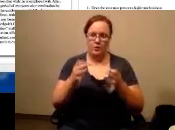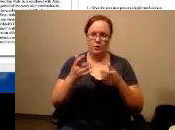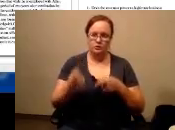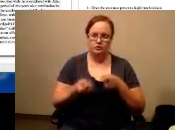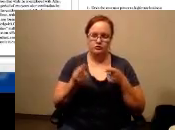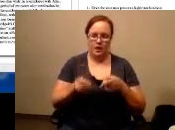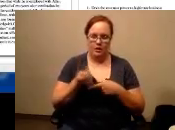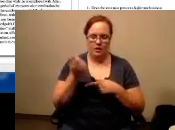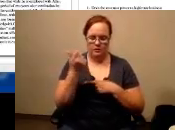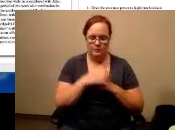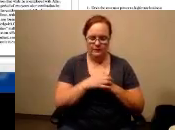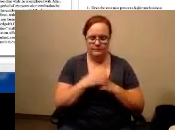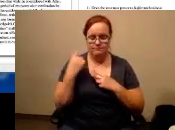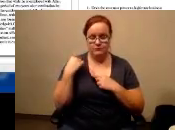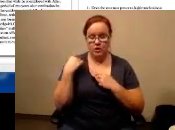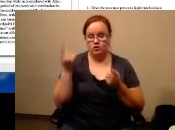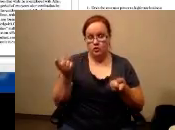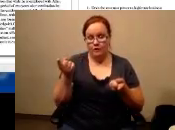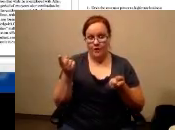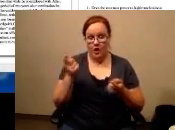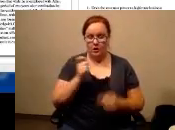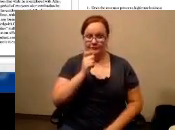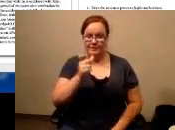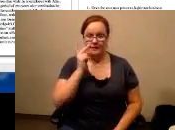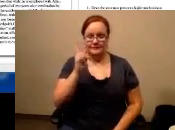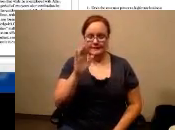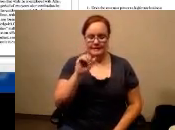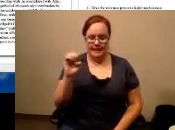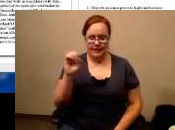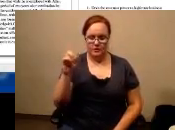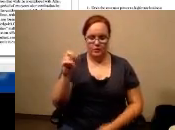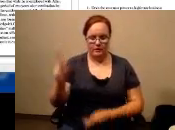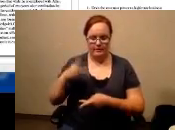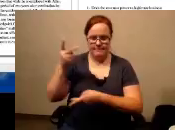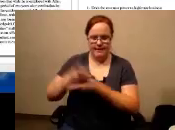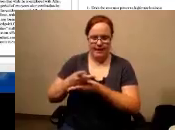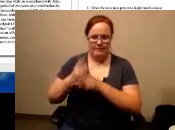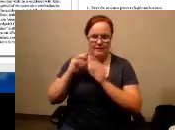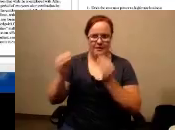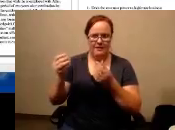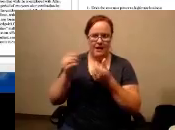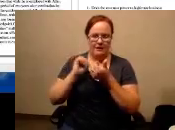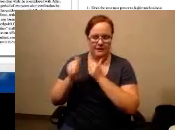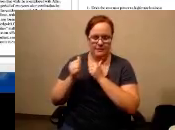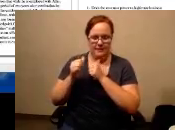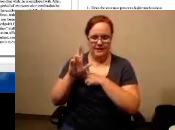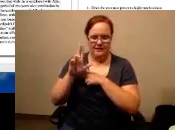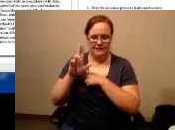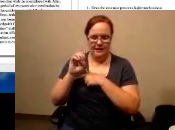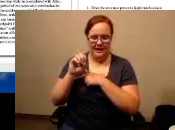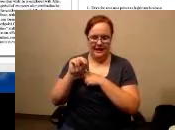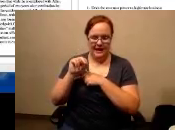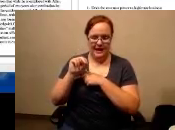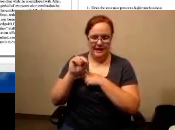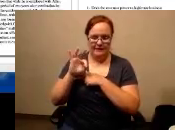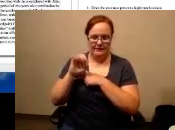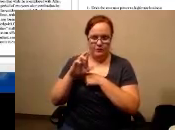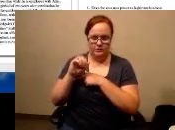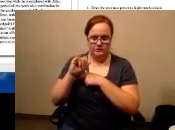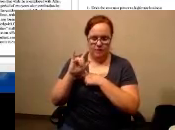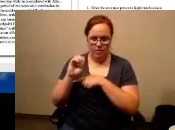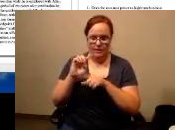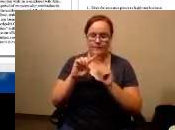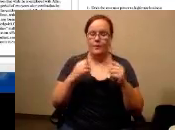bit. So far, I haven't seen a case where they held the non-compete unenforceable, but we do have a case where